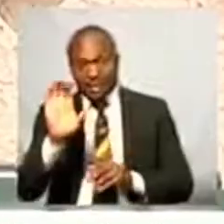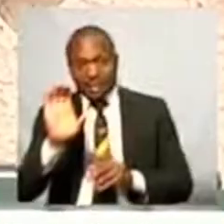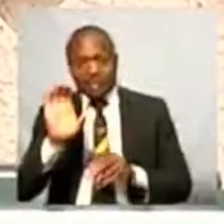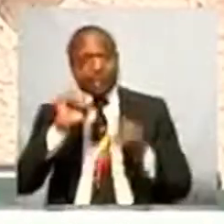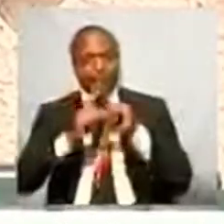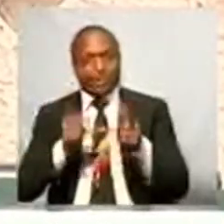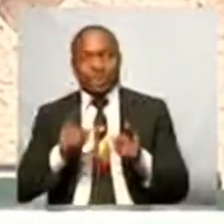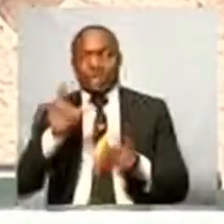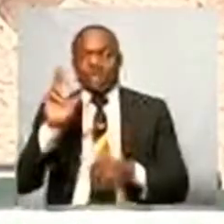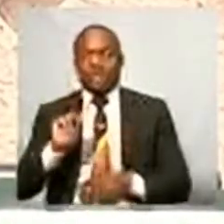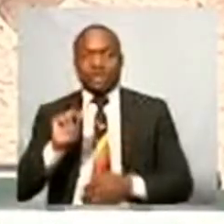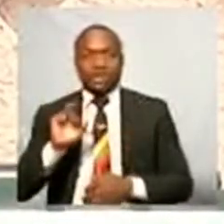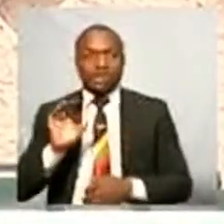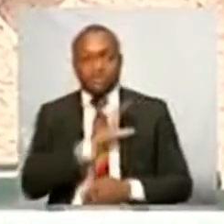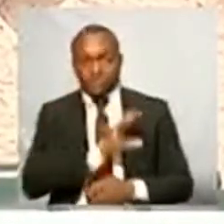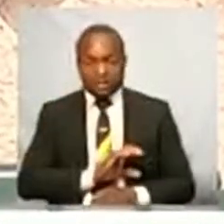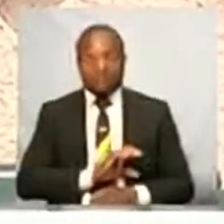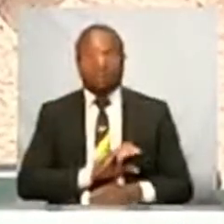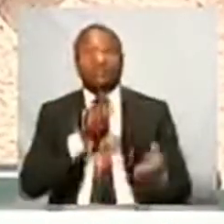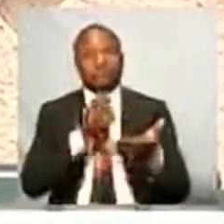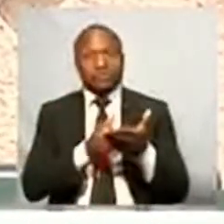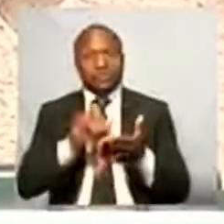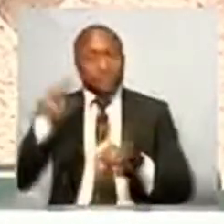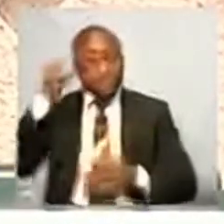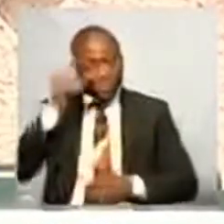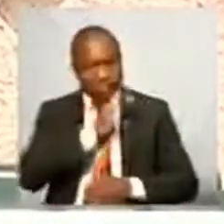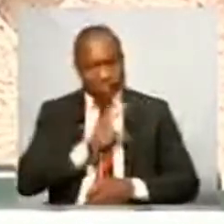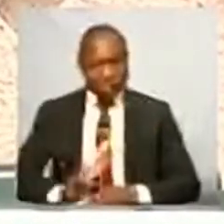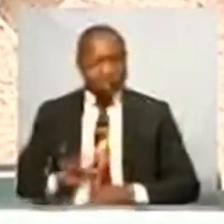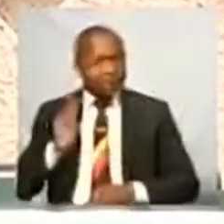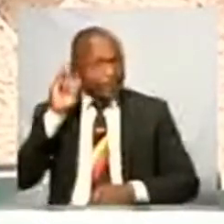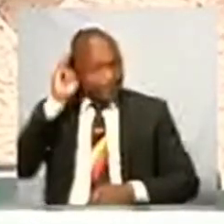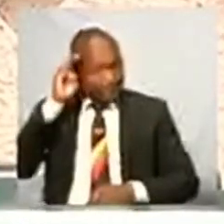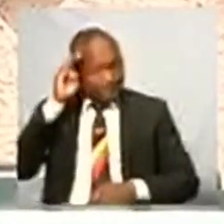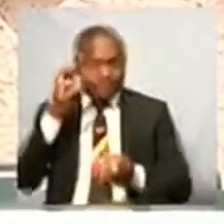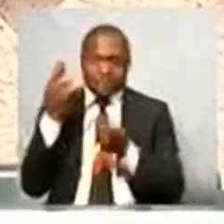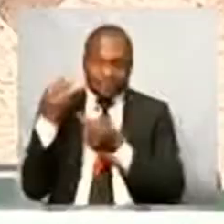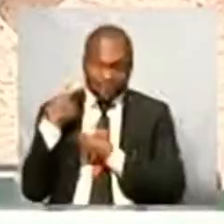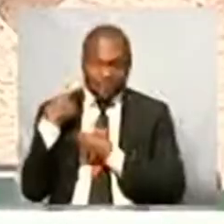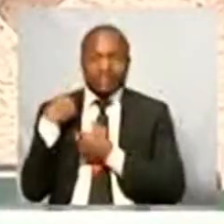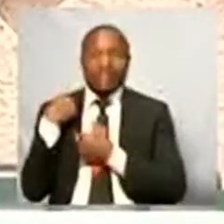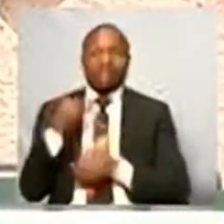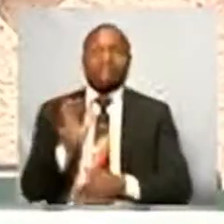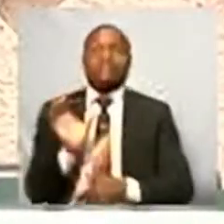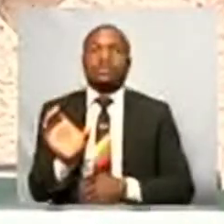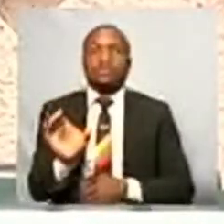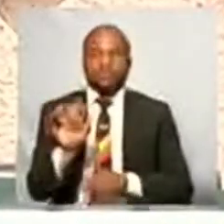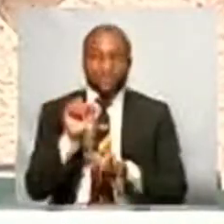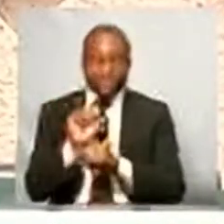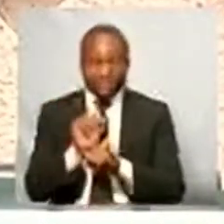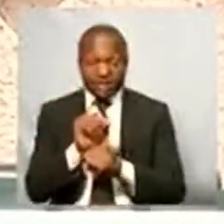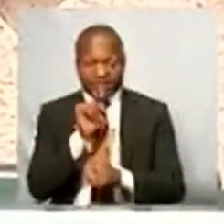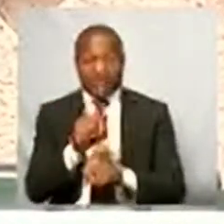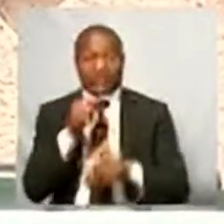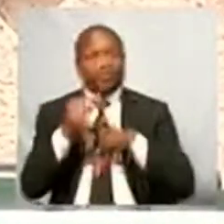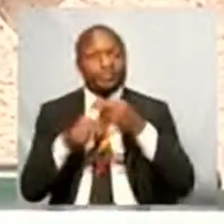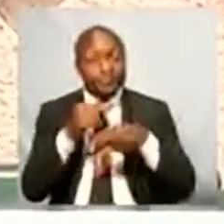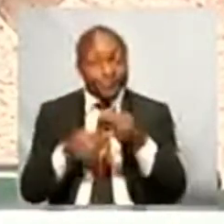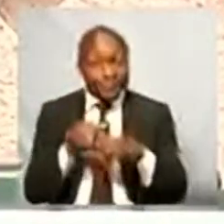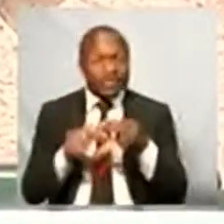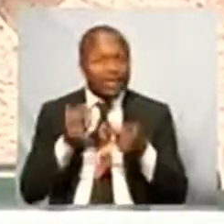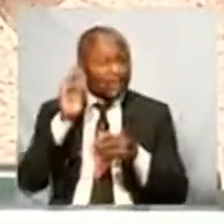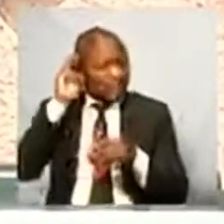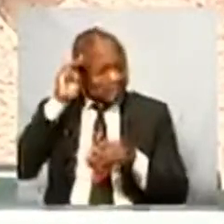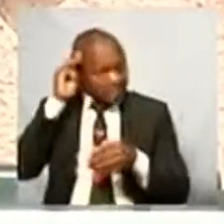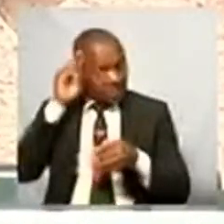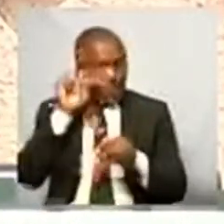no Chinese wall between this entity and the ministry that is responsible for the sector where it operates. That means the